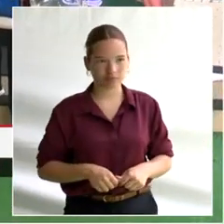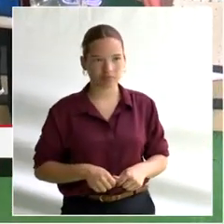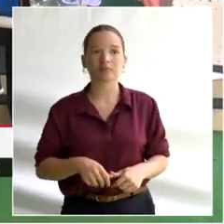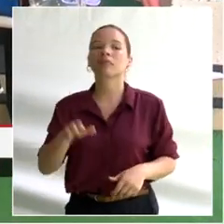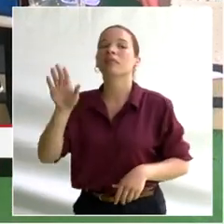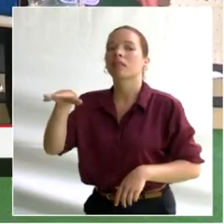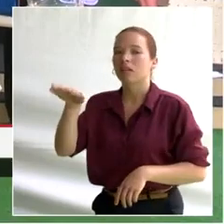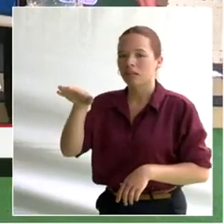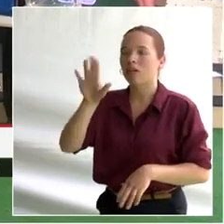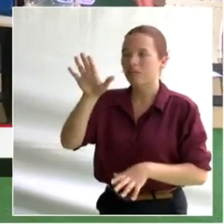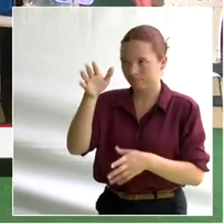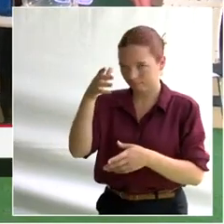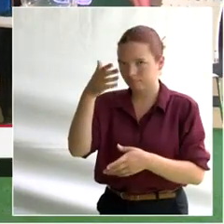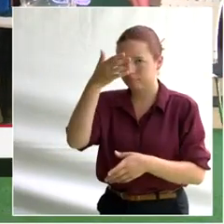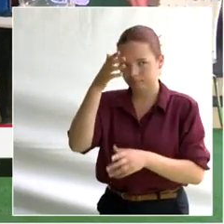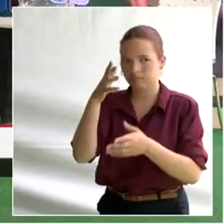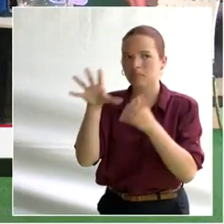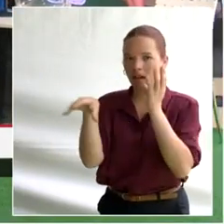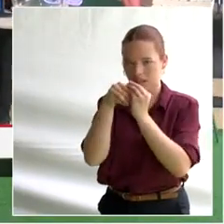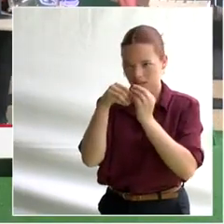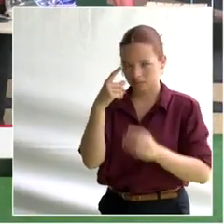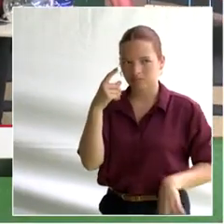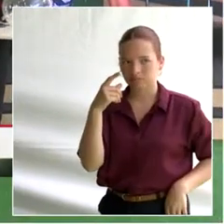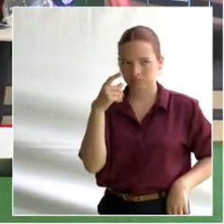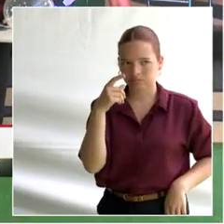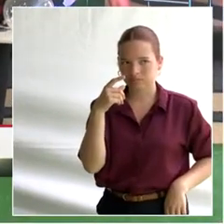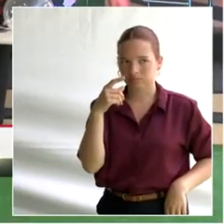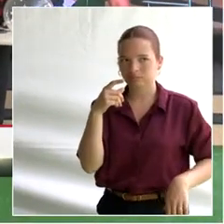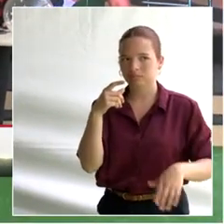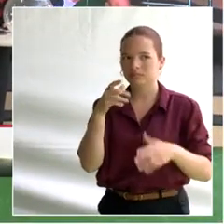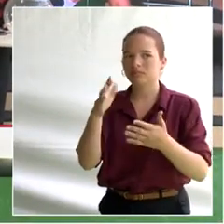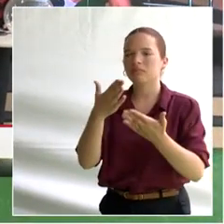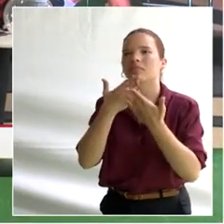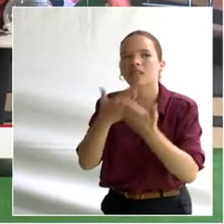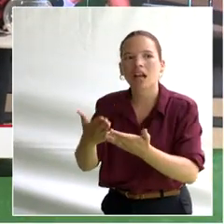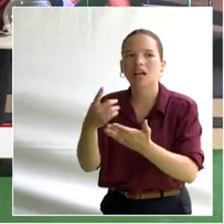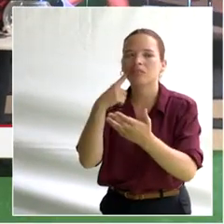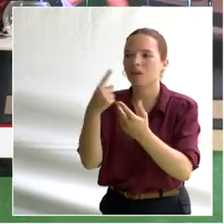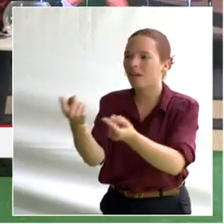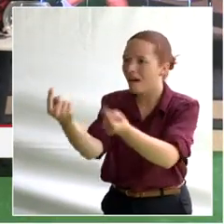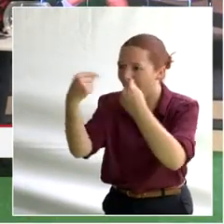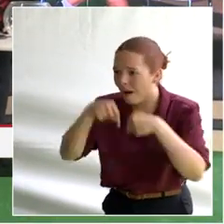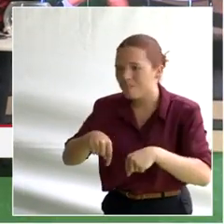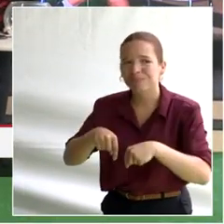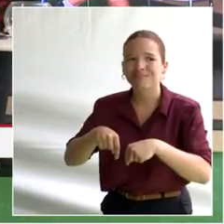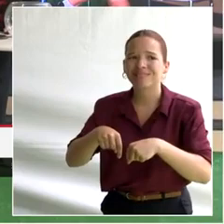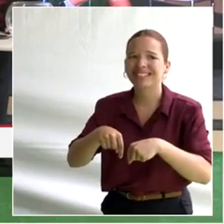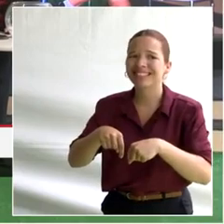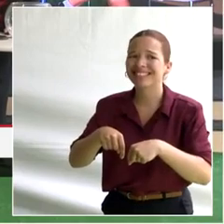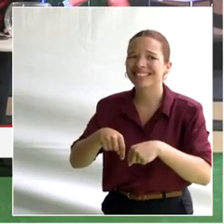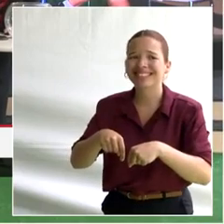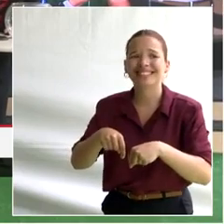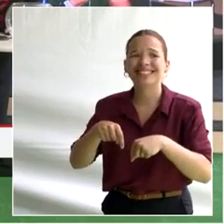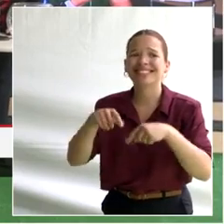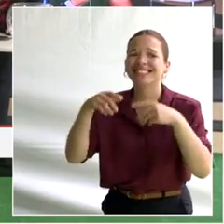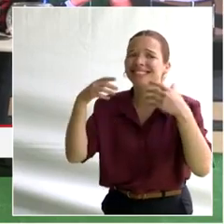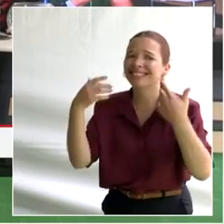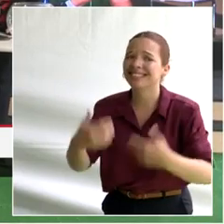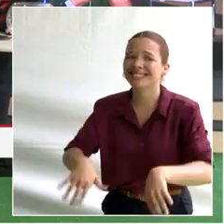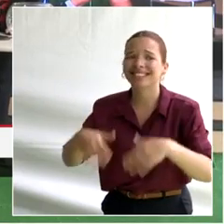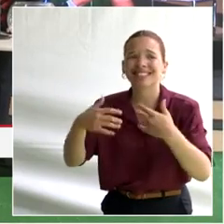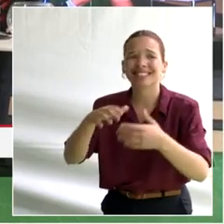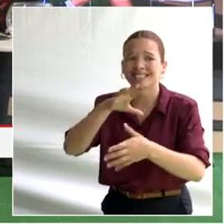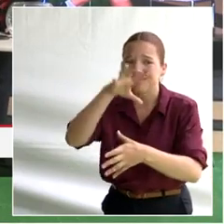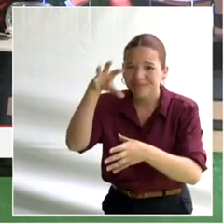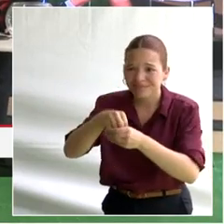to thank Ludmila for coming with us again. I think she has been my player representative for many